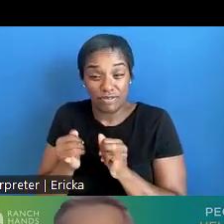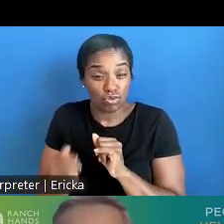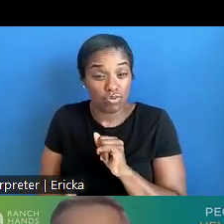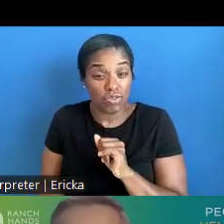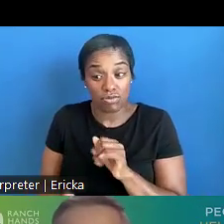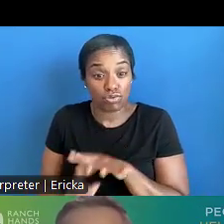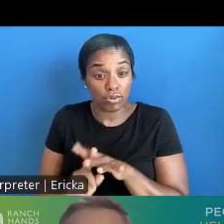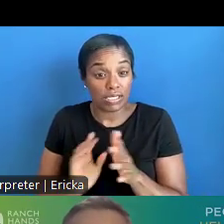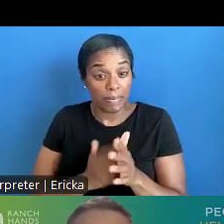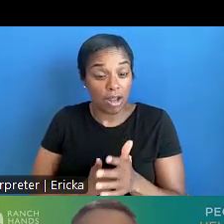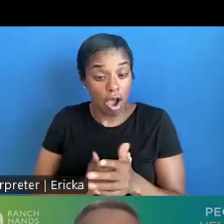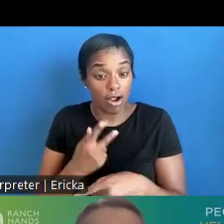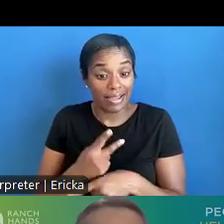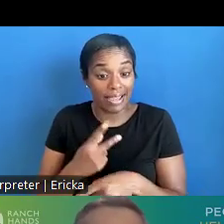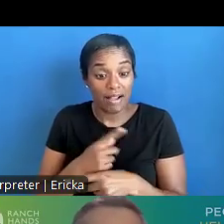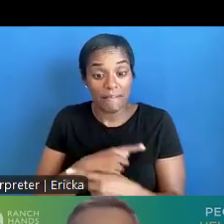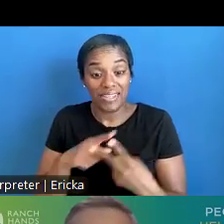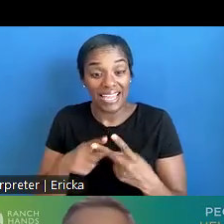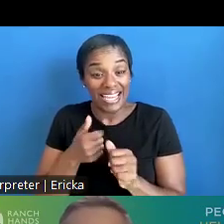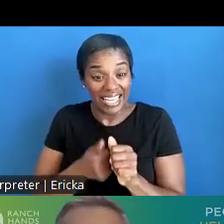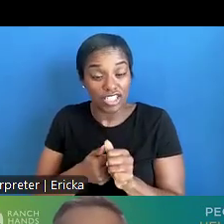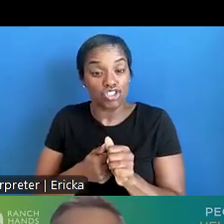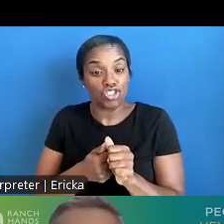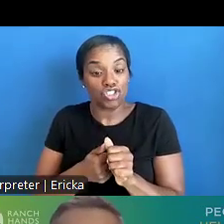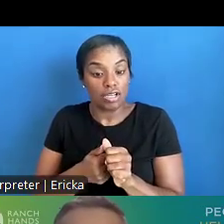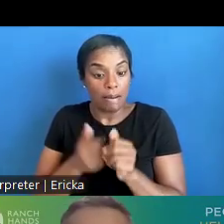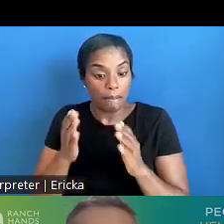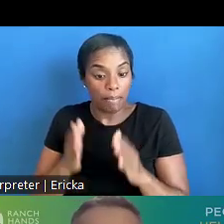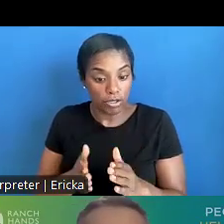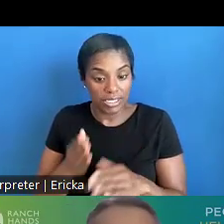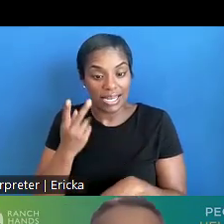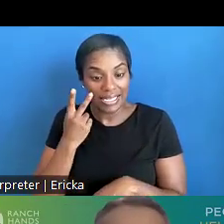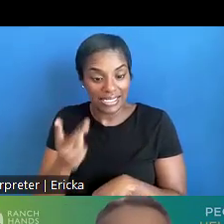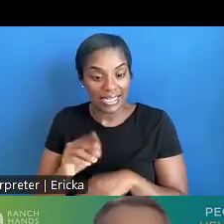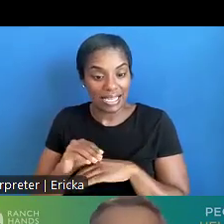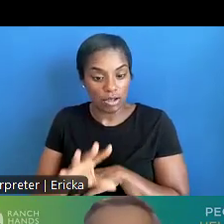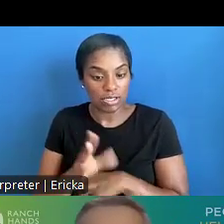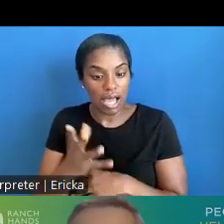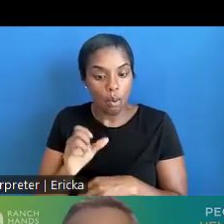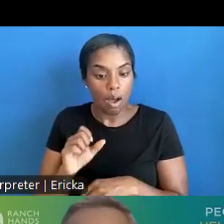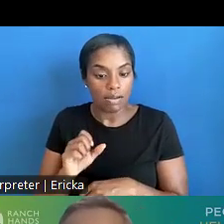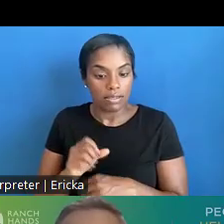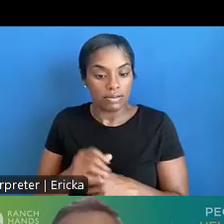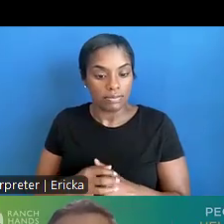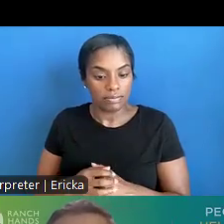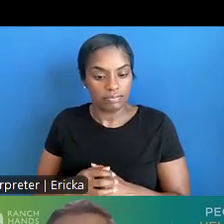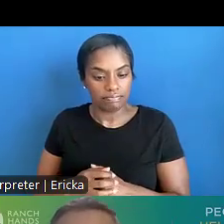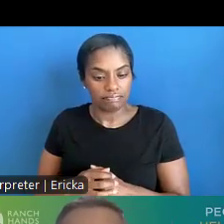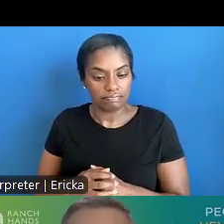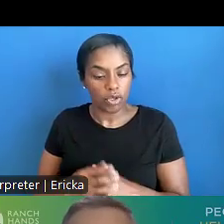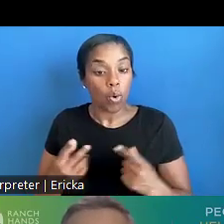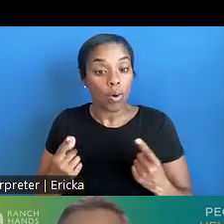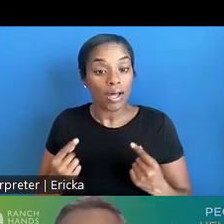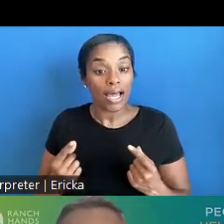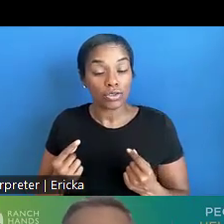client that I see in counseling, I want to work myself out of a job. And so part of how I do that is ensuring that they have